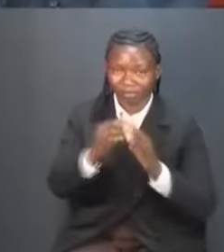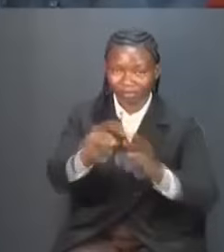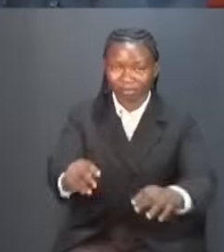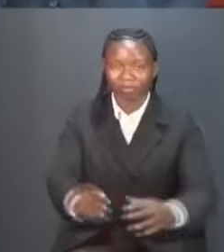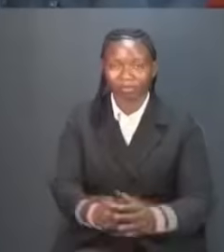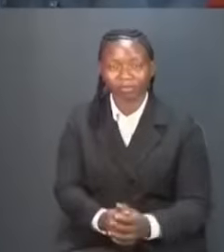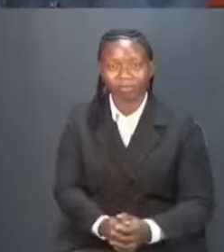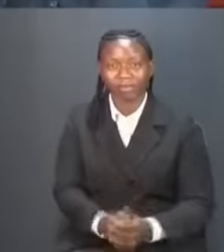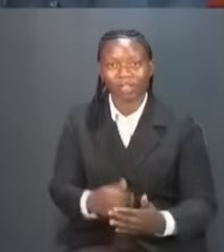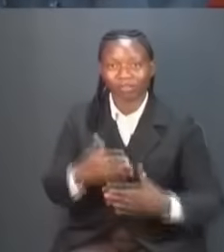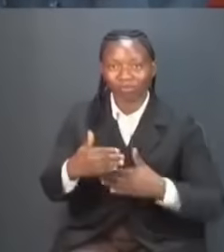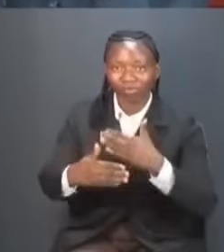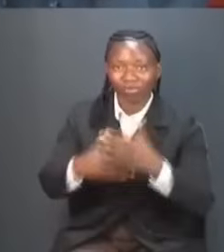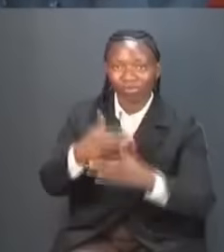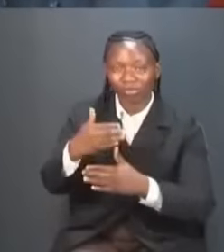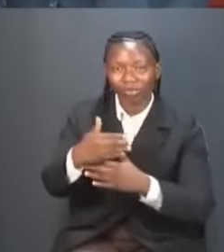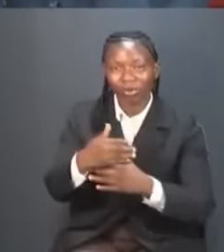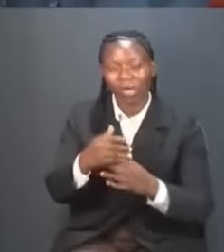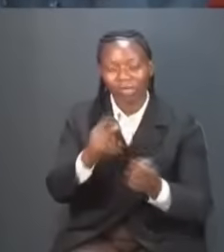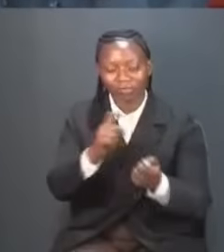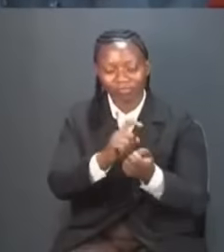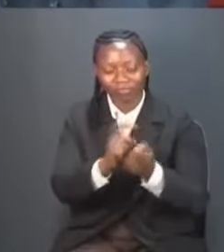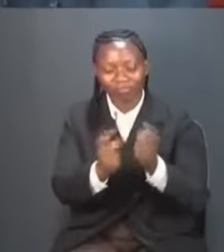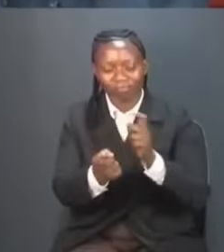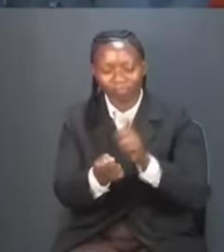votes of proceedings are correctly